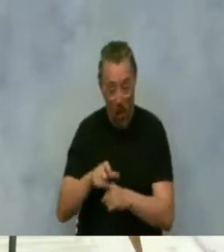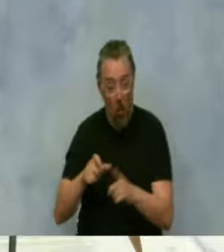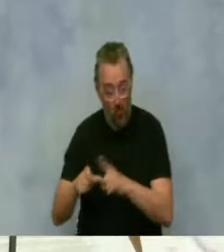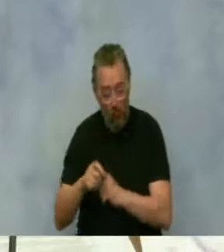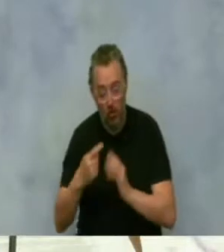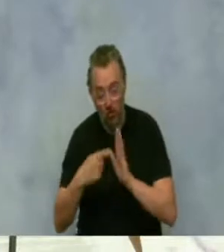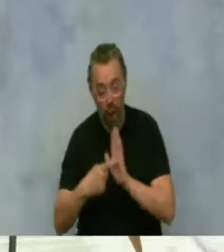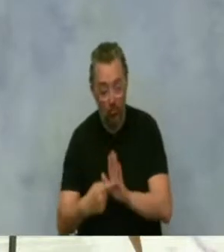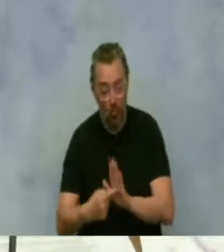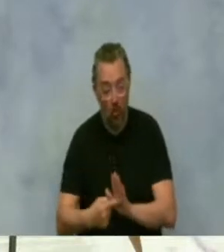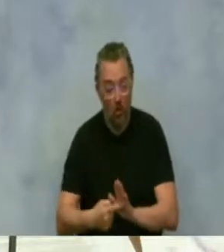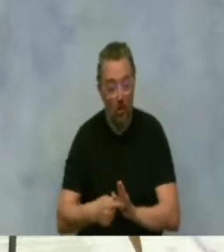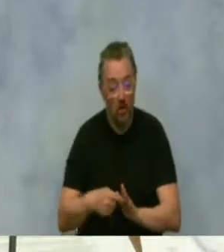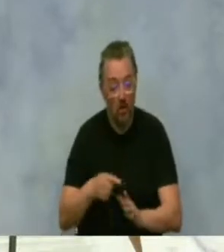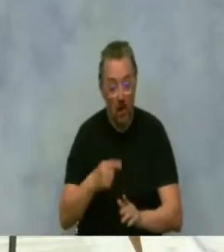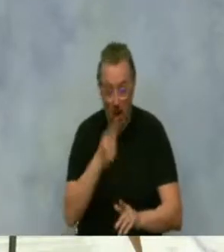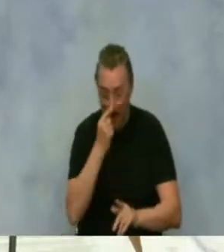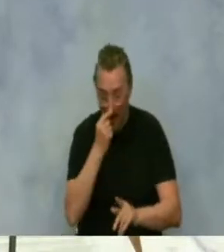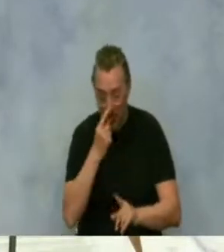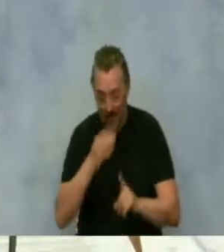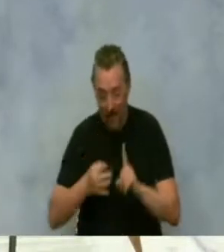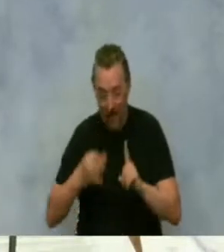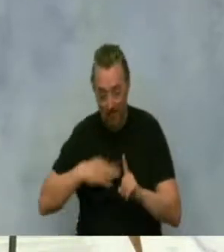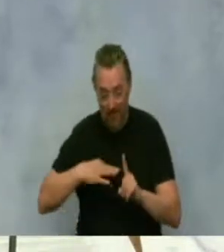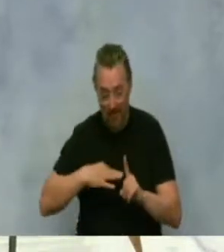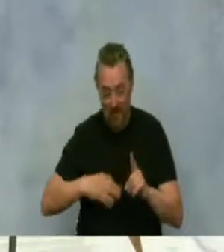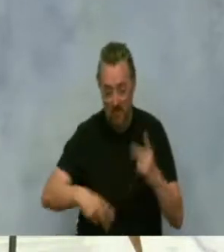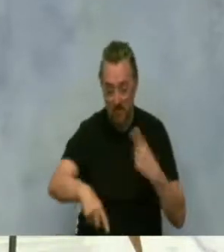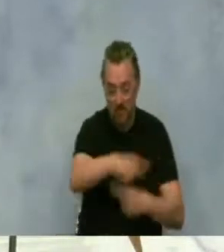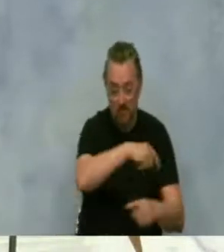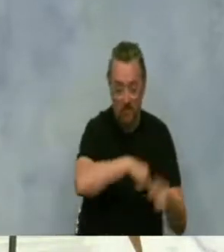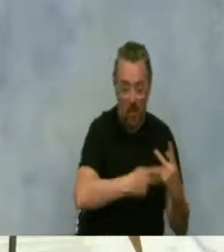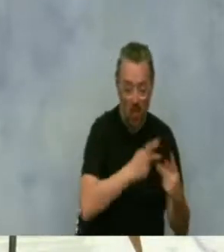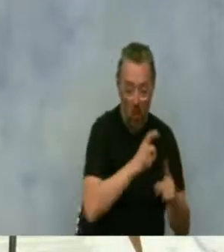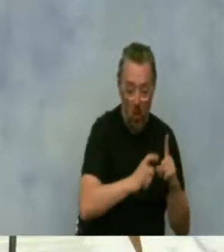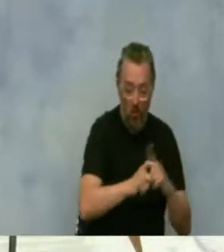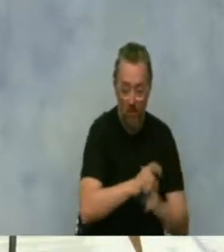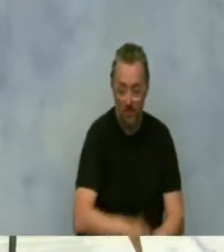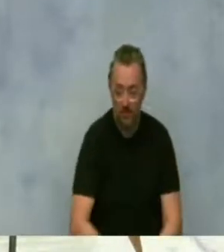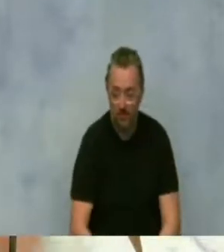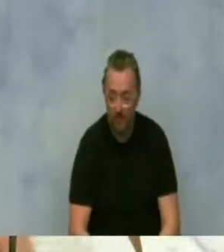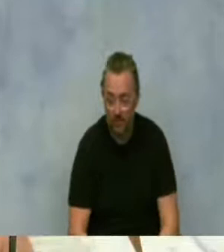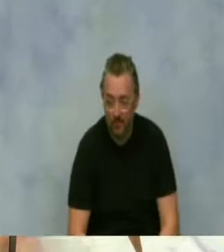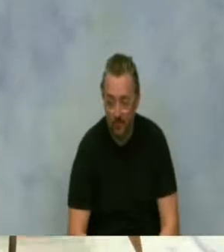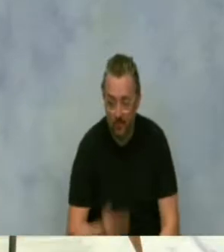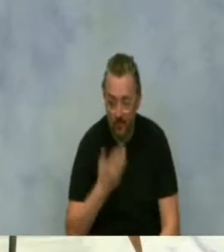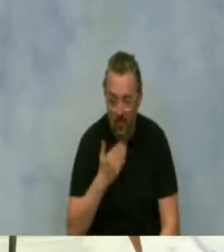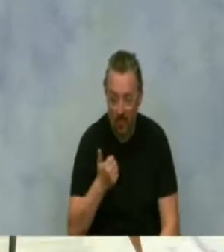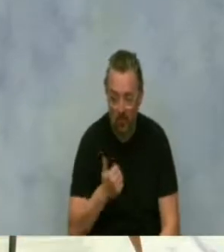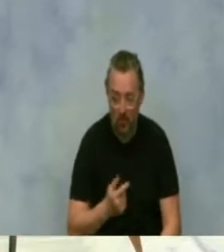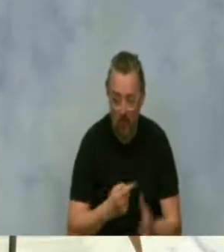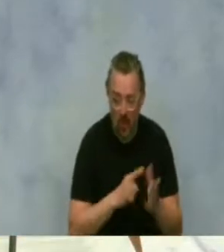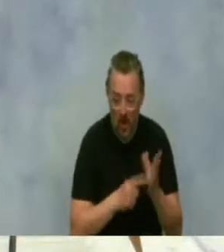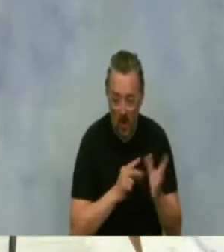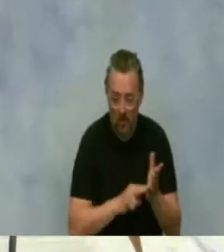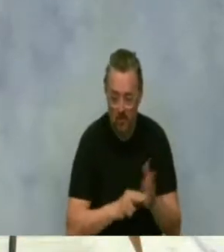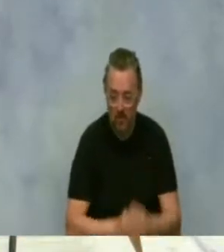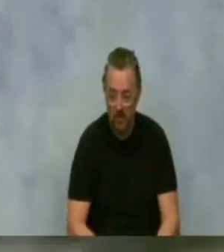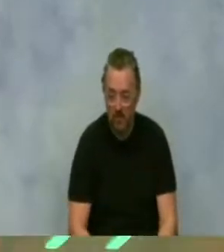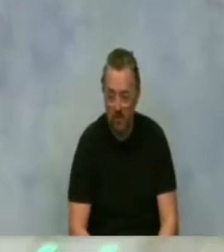for other bits where the community themselves feel they're actually driving it. Thanks. Thanks, Alan, and thanks, Cameron, for